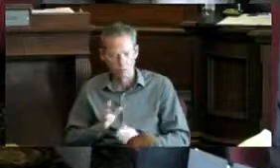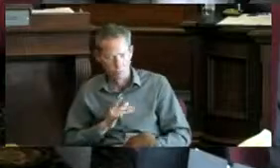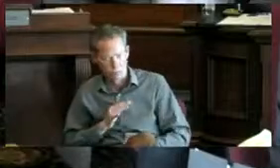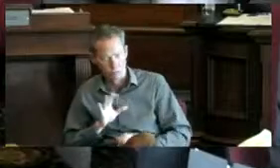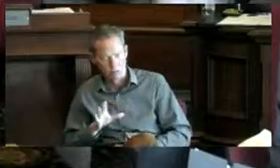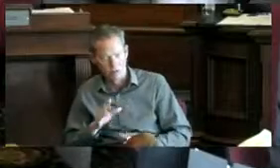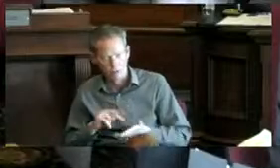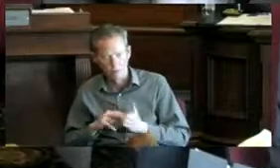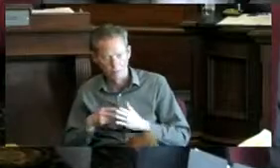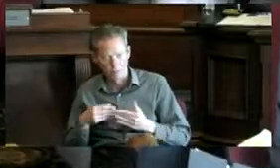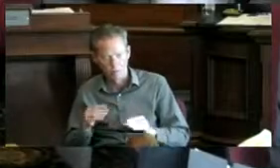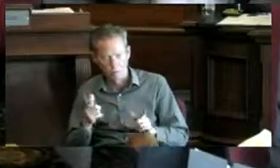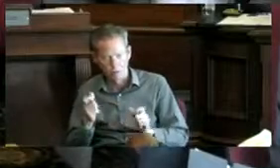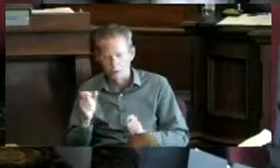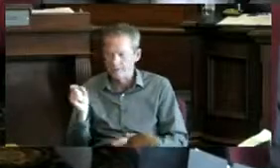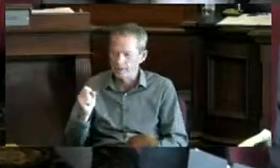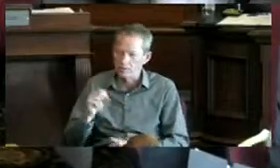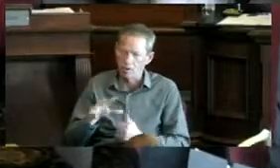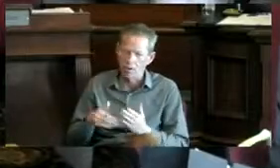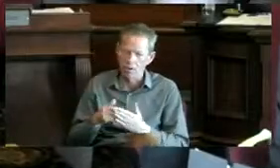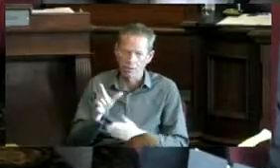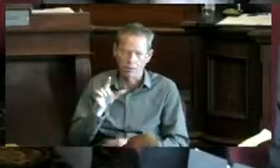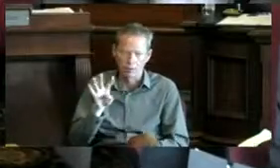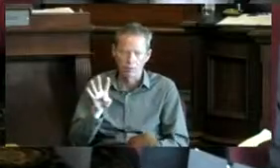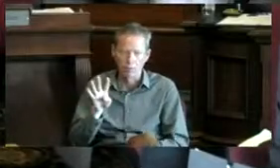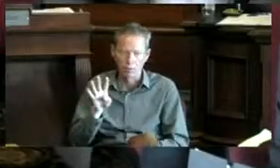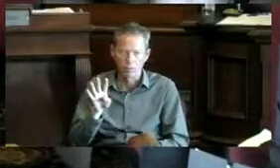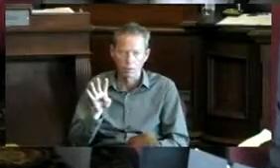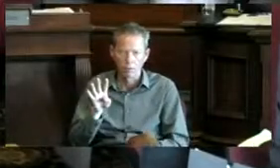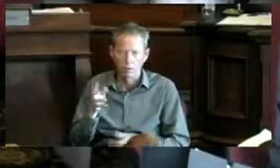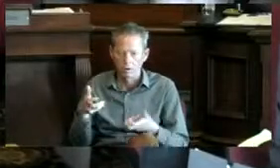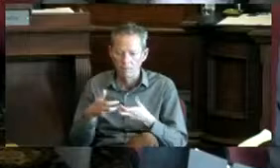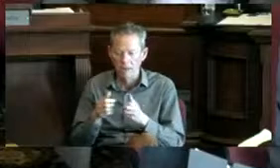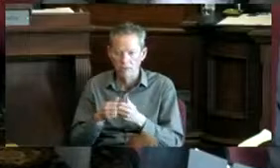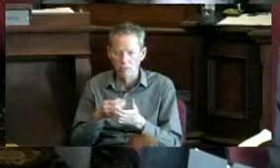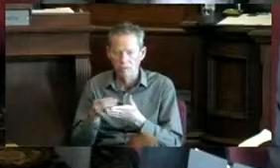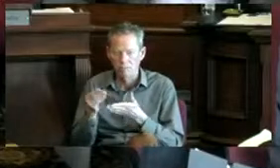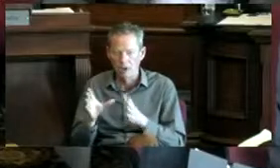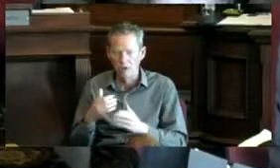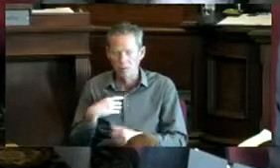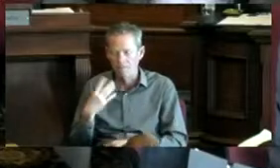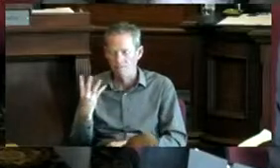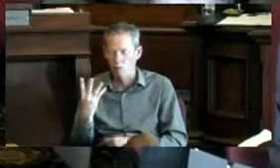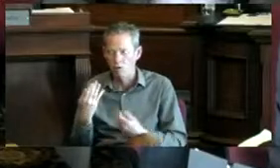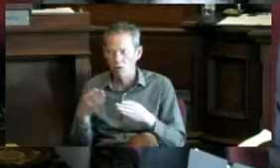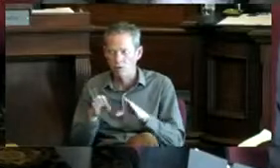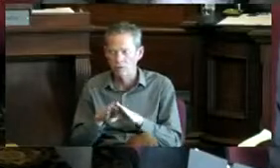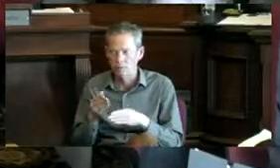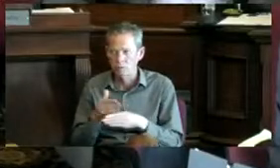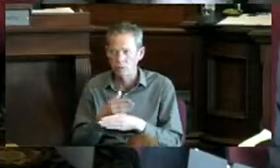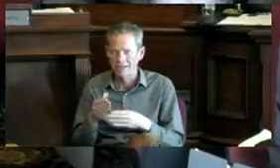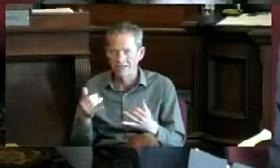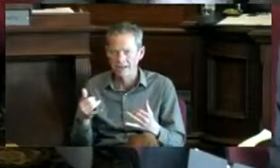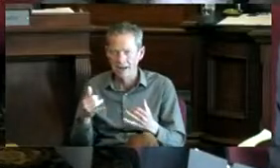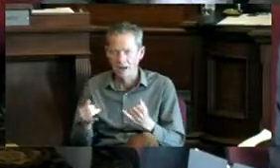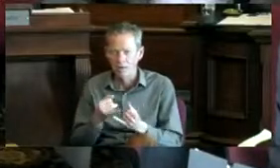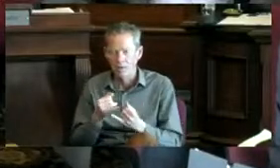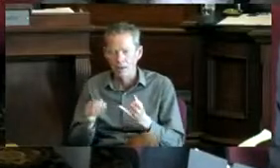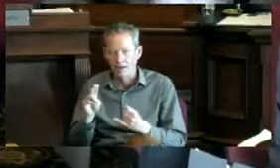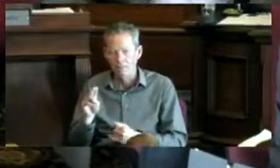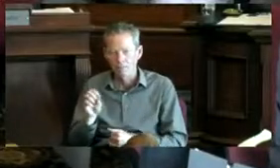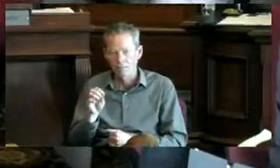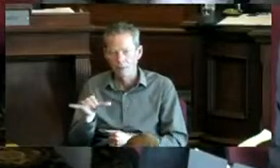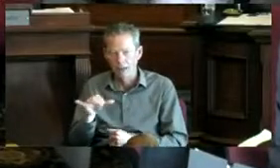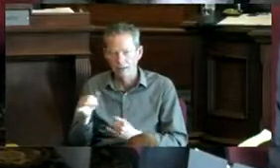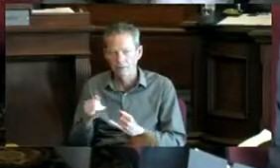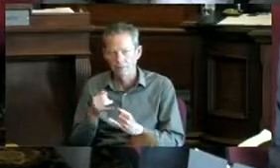going rather quickly. All of the 24 are matched with buyers. We have four closings between now and the end of May, and